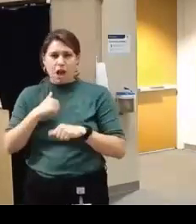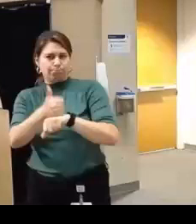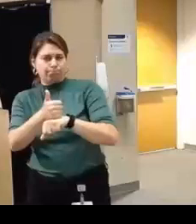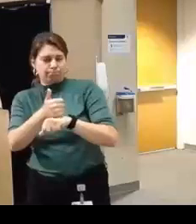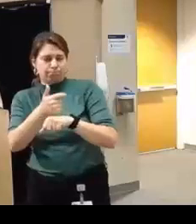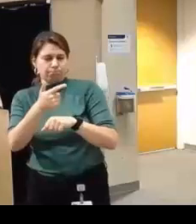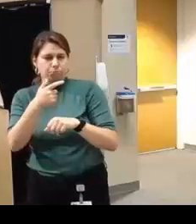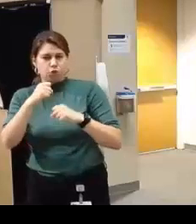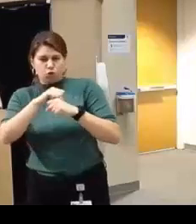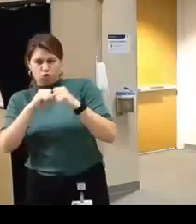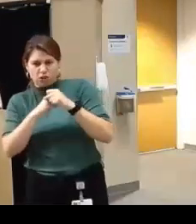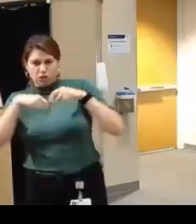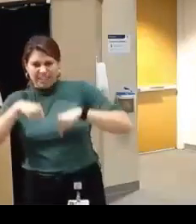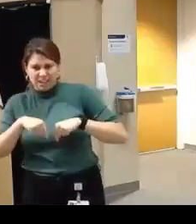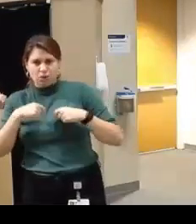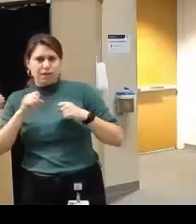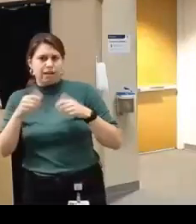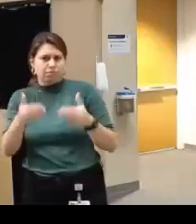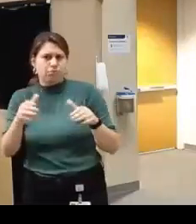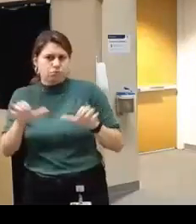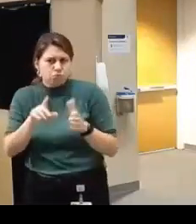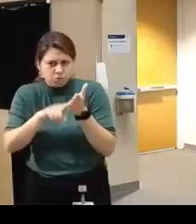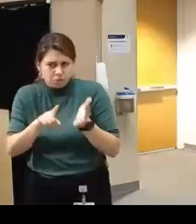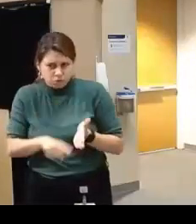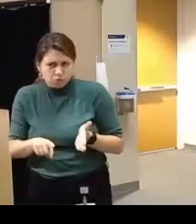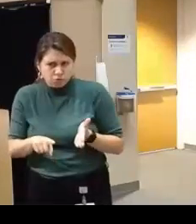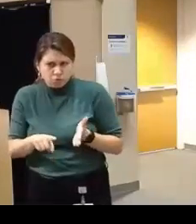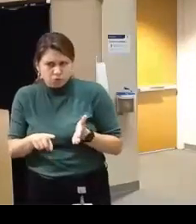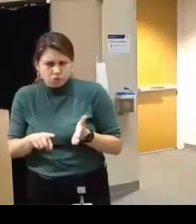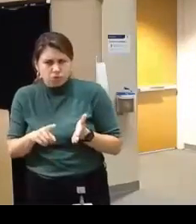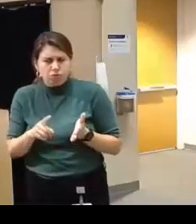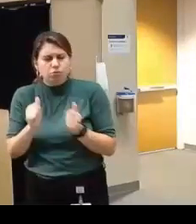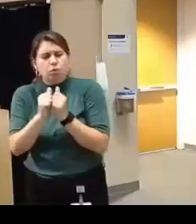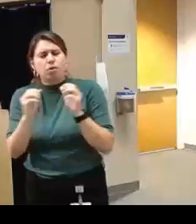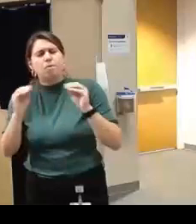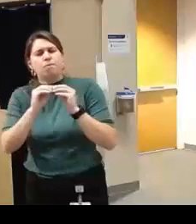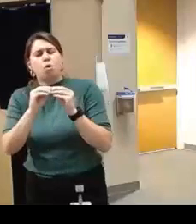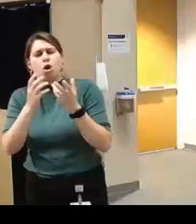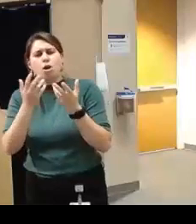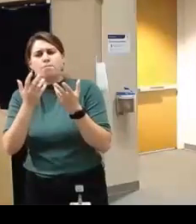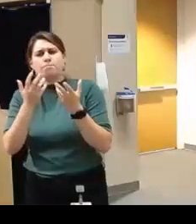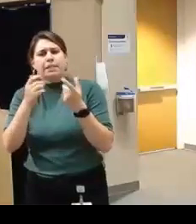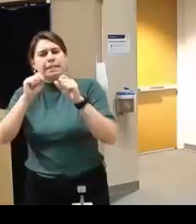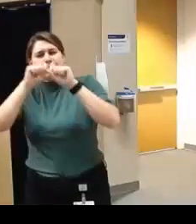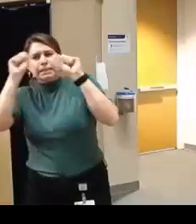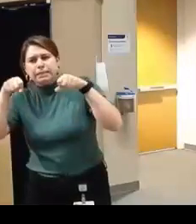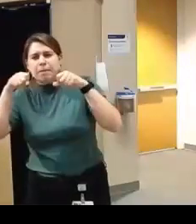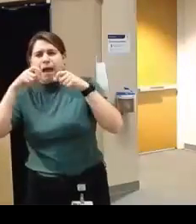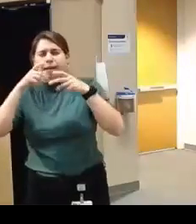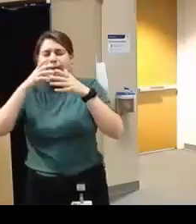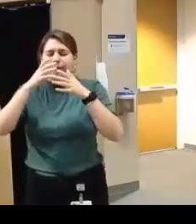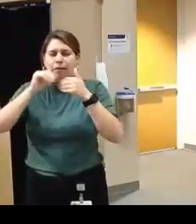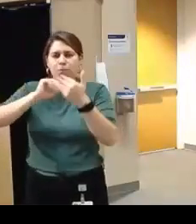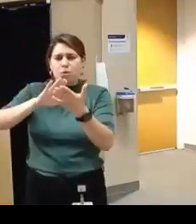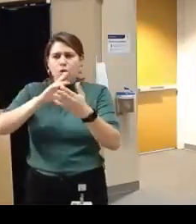so that we can do this research in a more systematic, careful way. And so